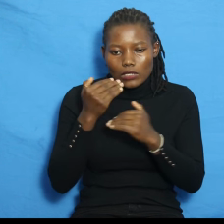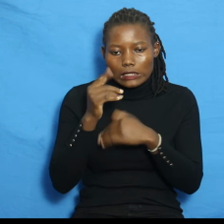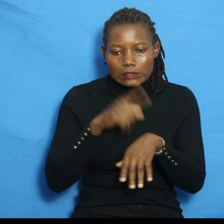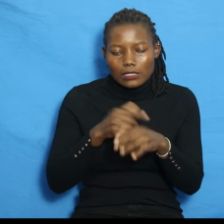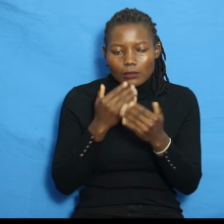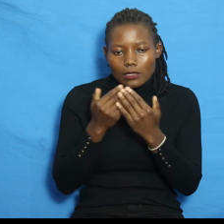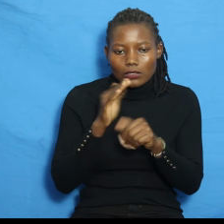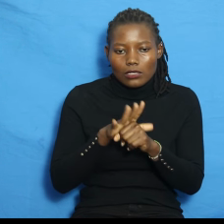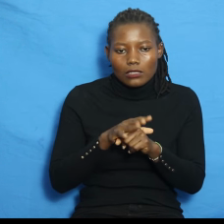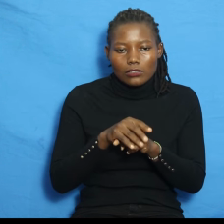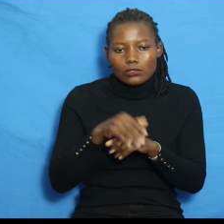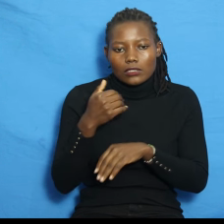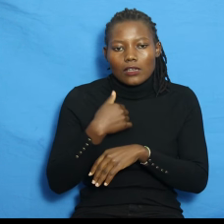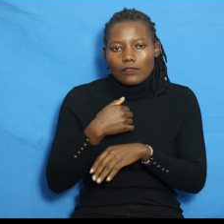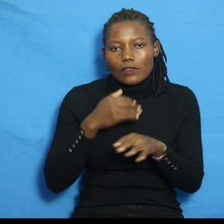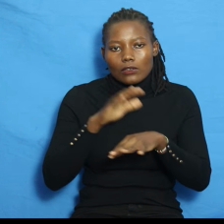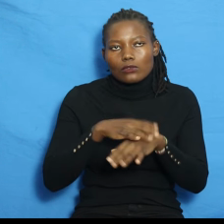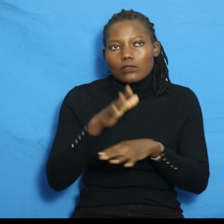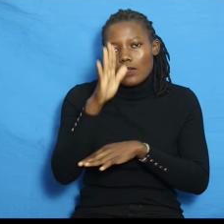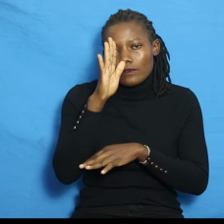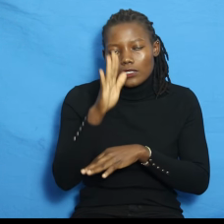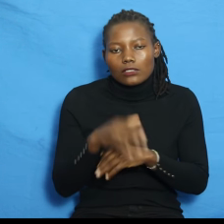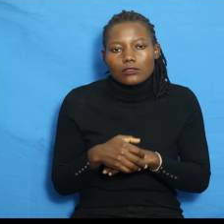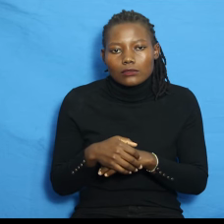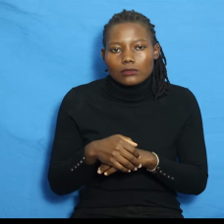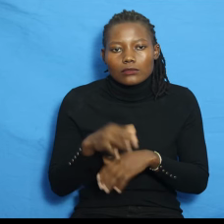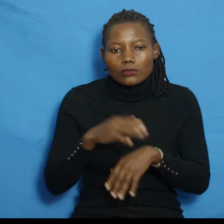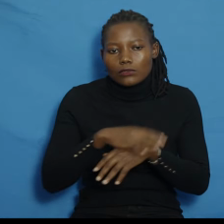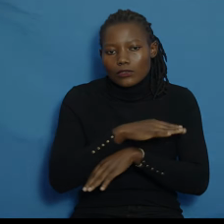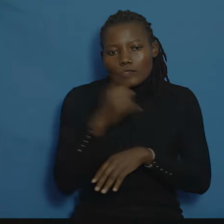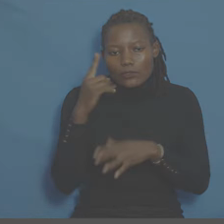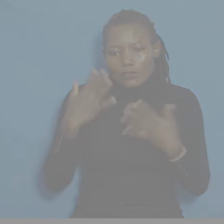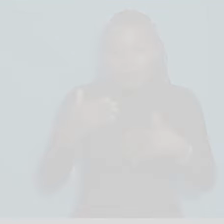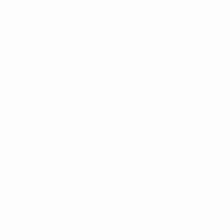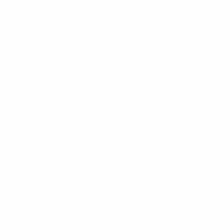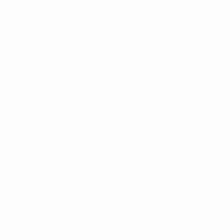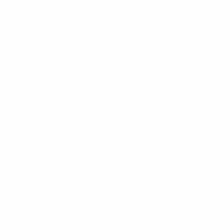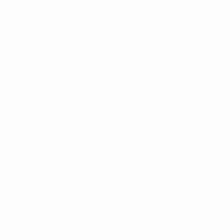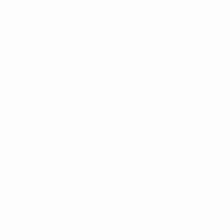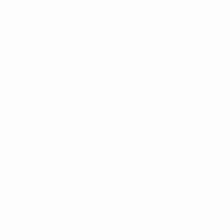Thank you so much, and have a good afternoon and good evening for those who are in Kenya.